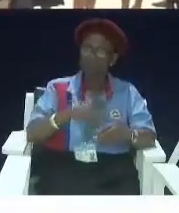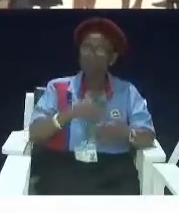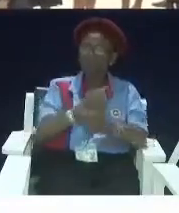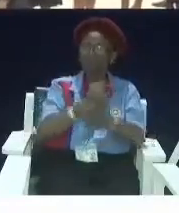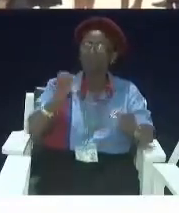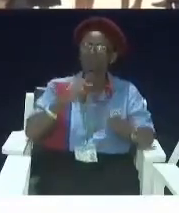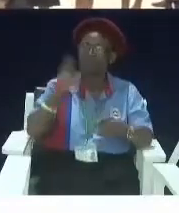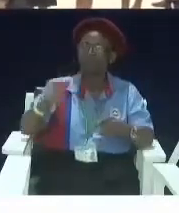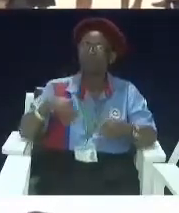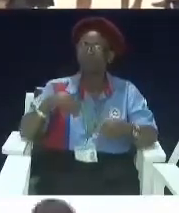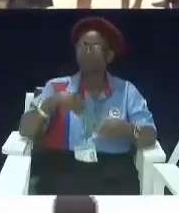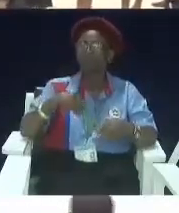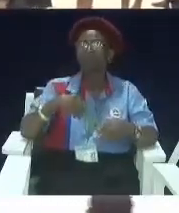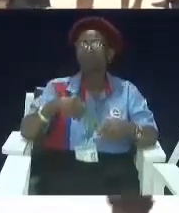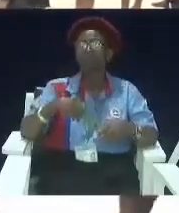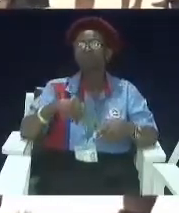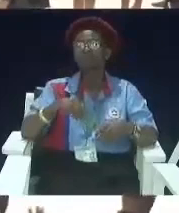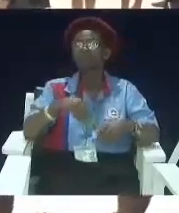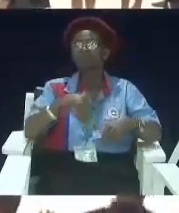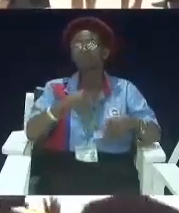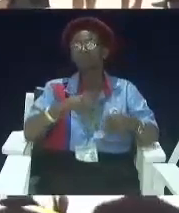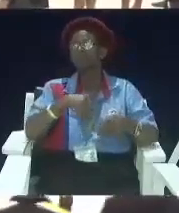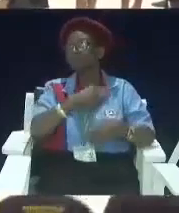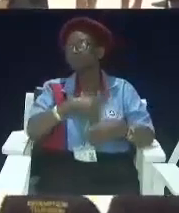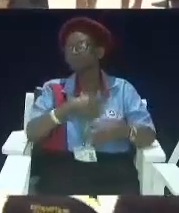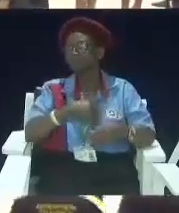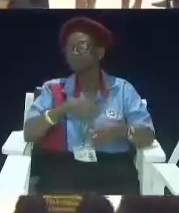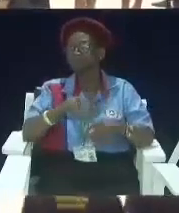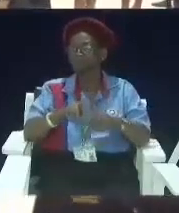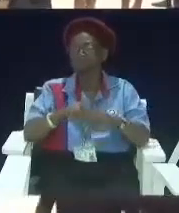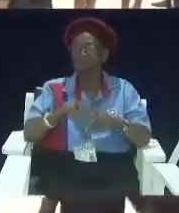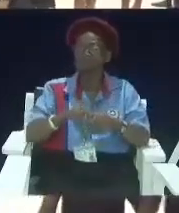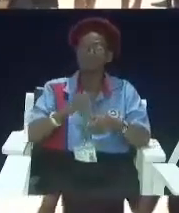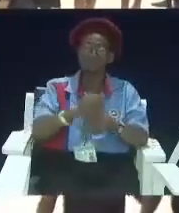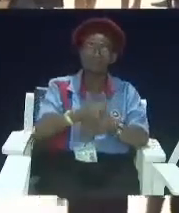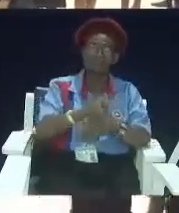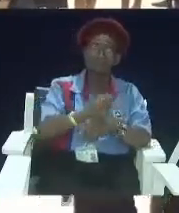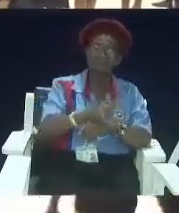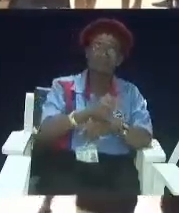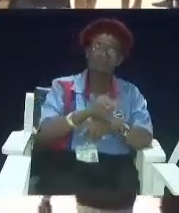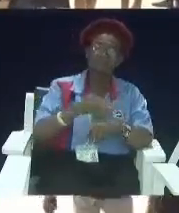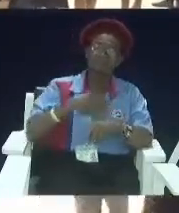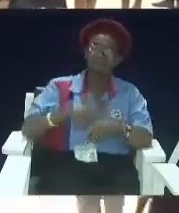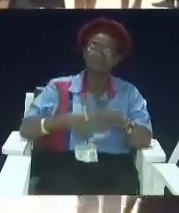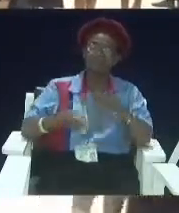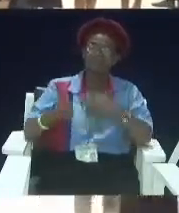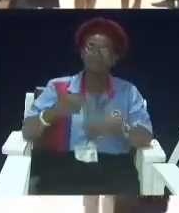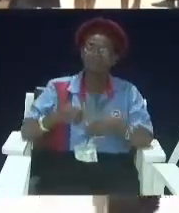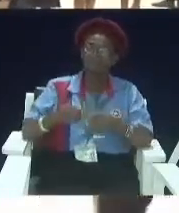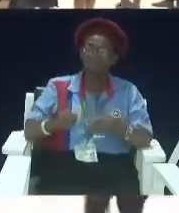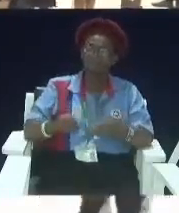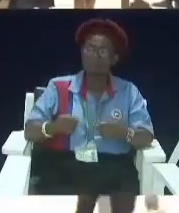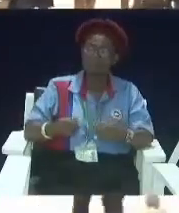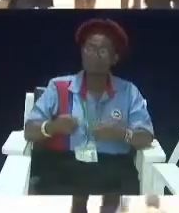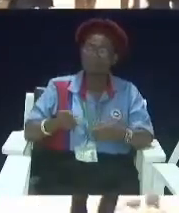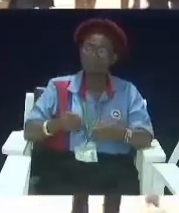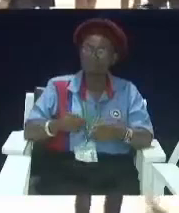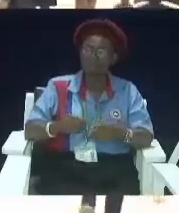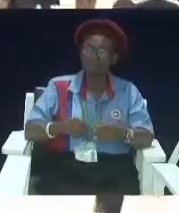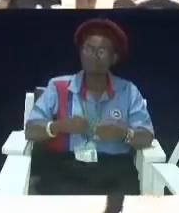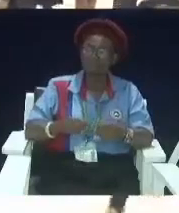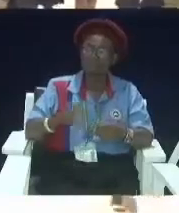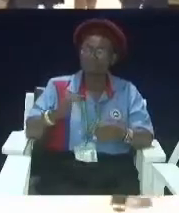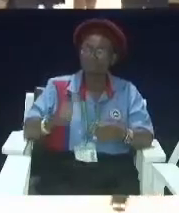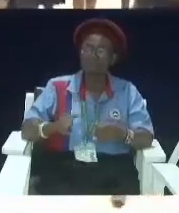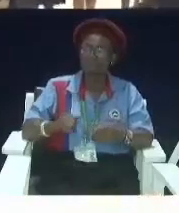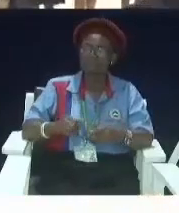counselors, please come very quickly to come and attend to these people.